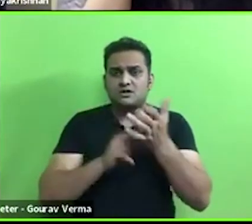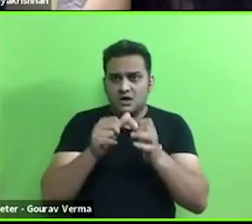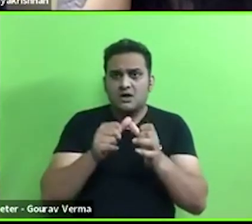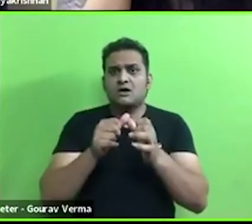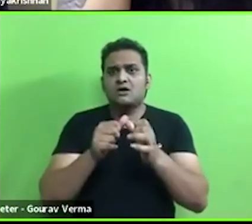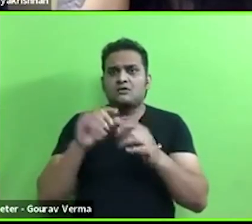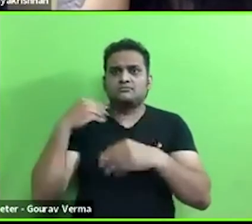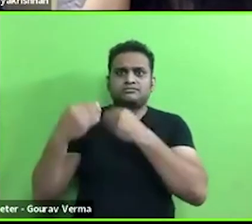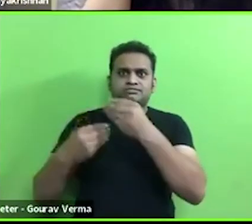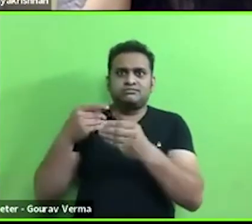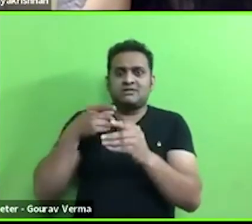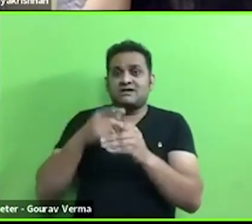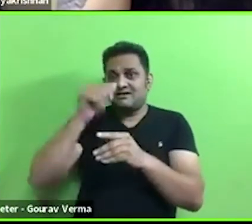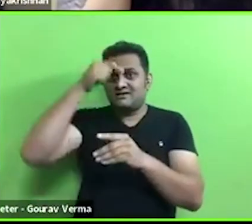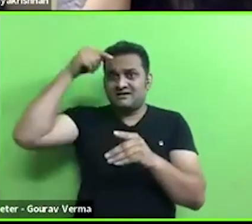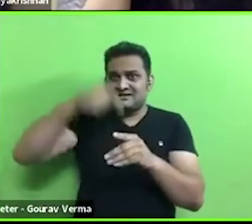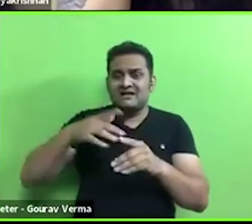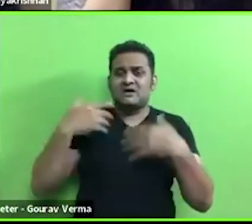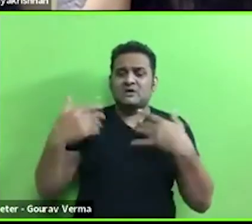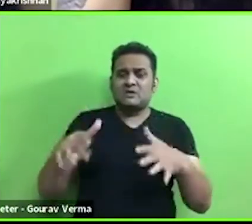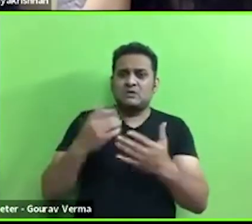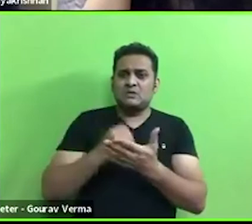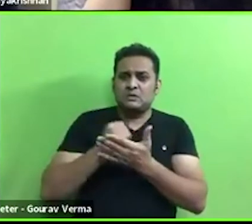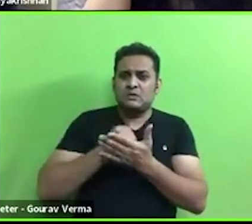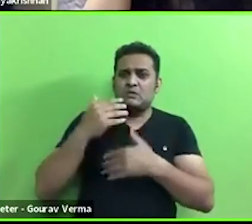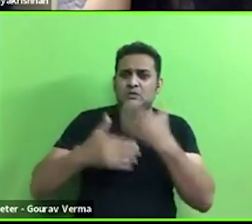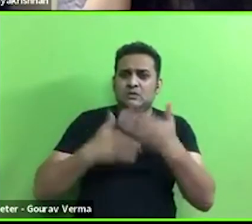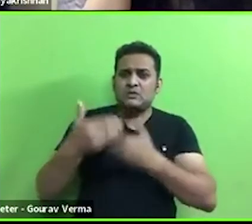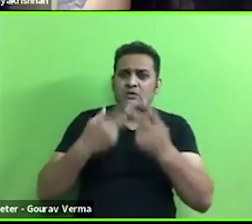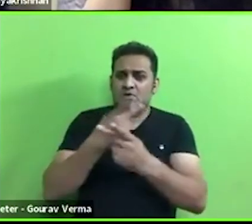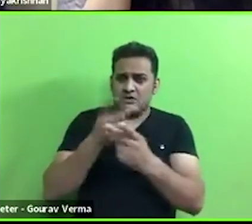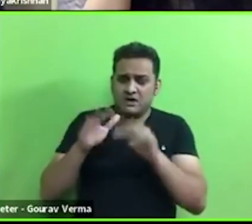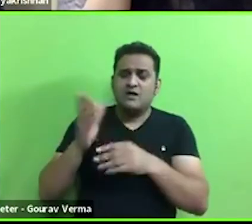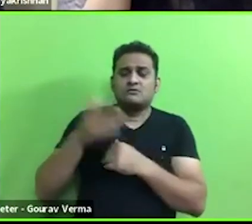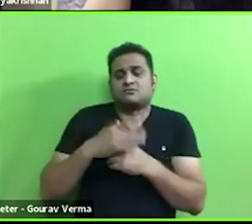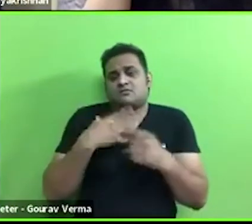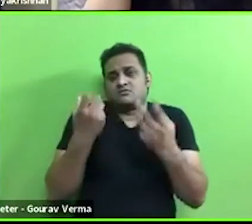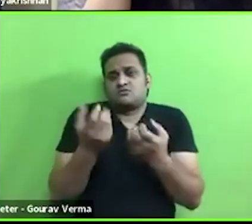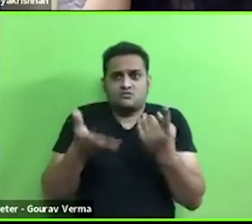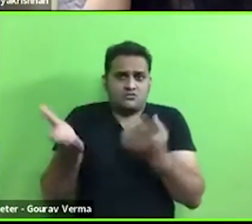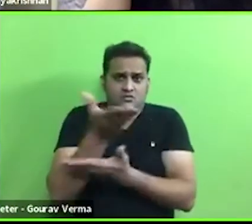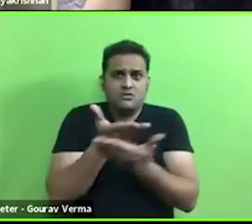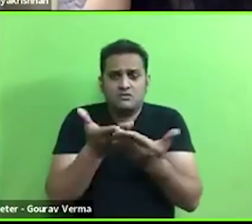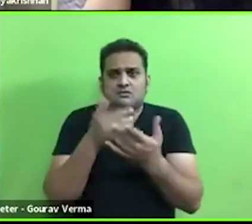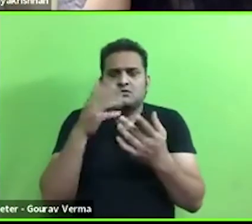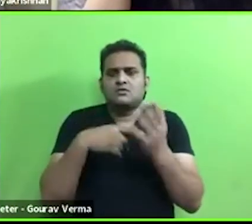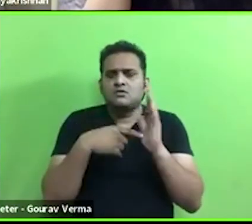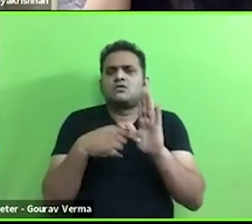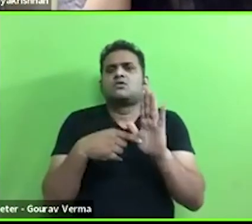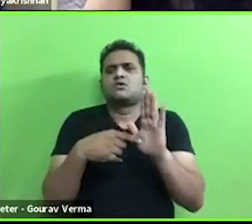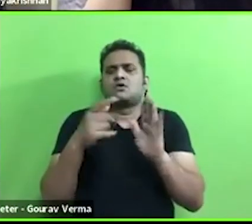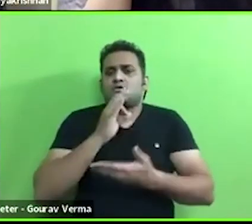India that goes to be practiced in those part and traditions. So I want all us to, kind of also reflect on the